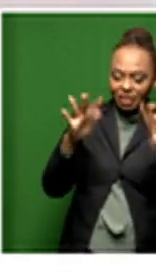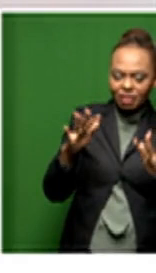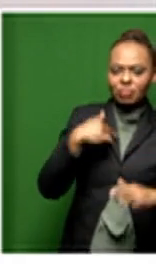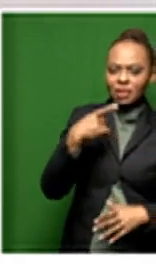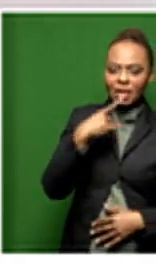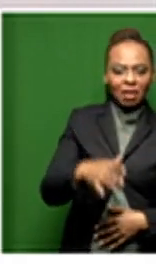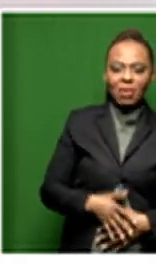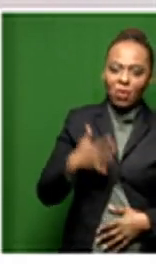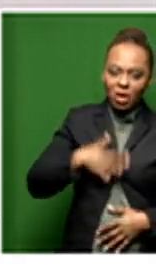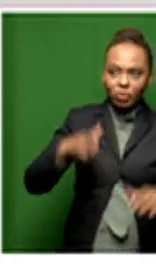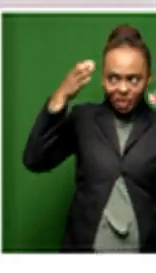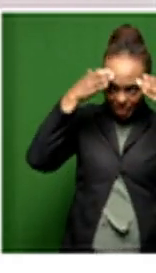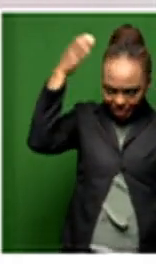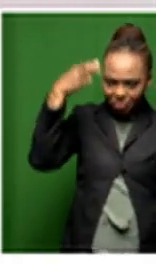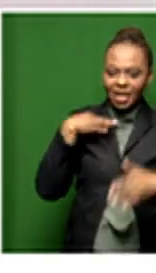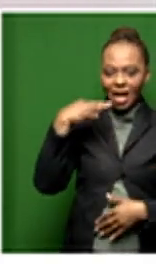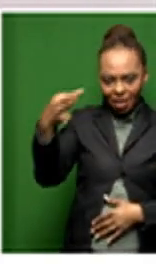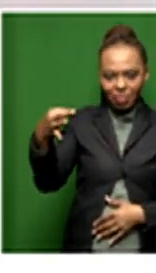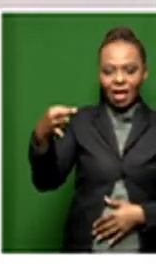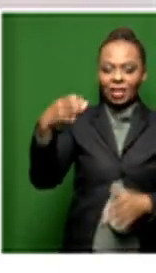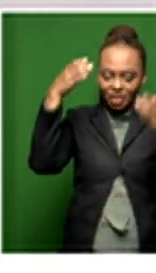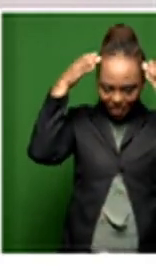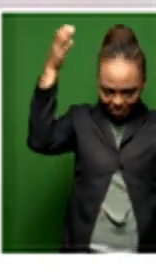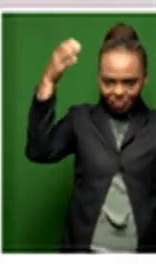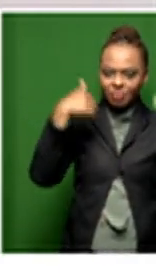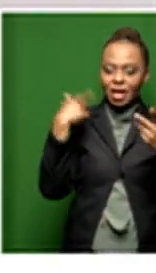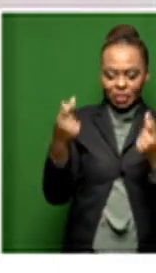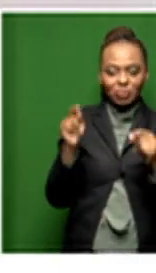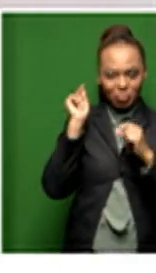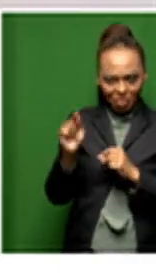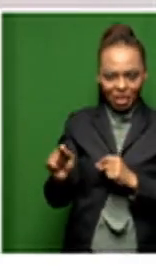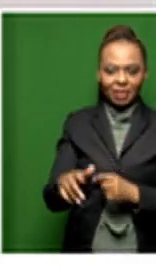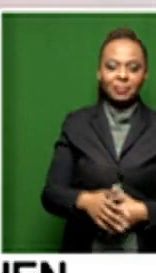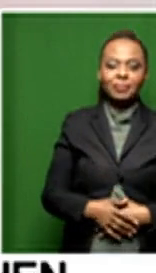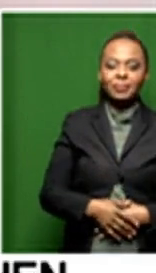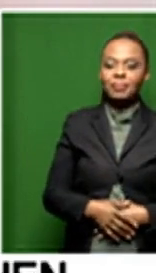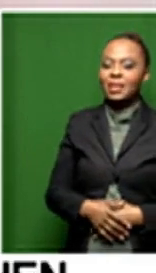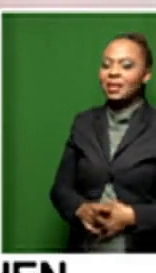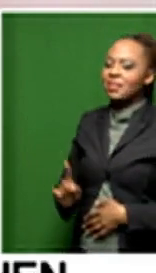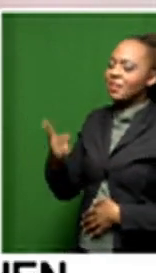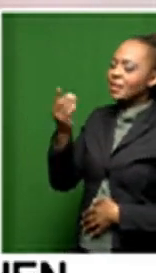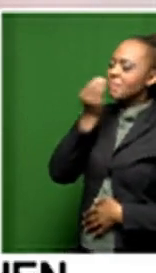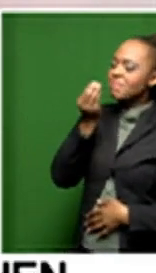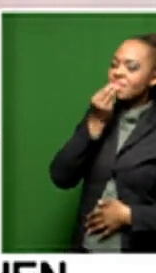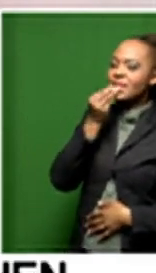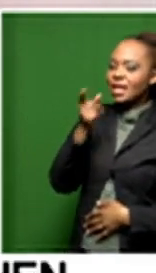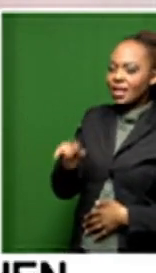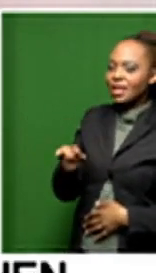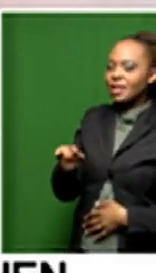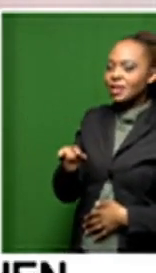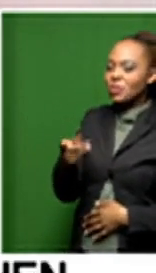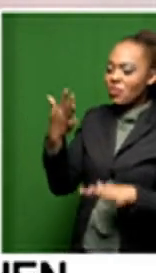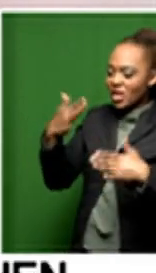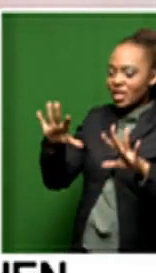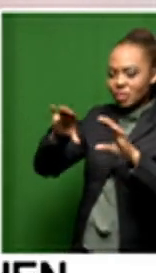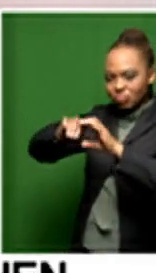want to be a chef. I applied for that, and that's what I did. And the first meal you prepared as a chef after you graduated